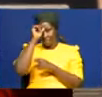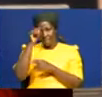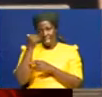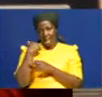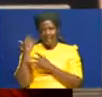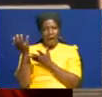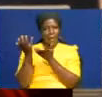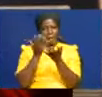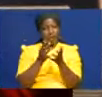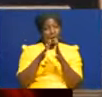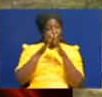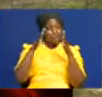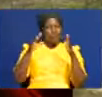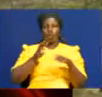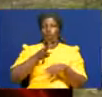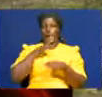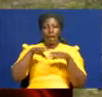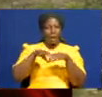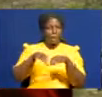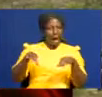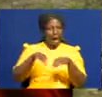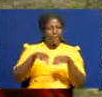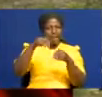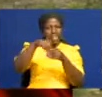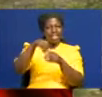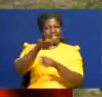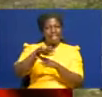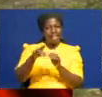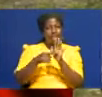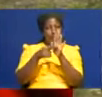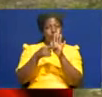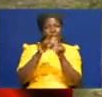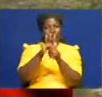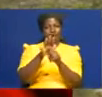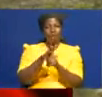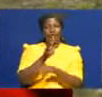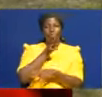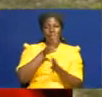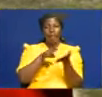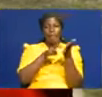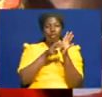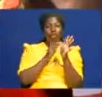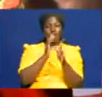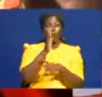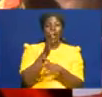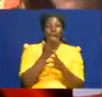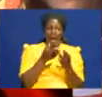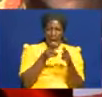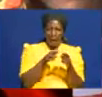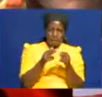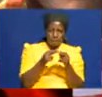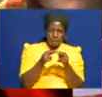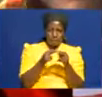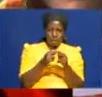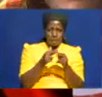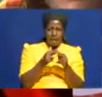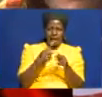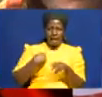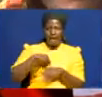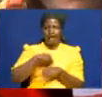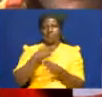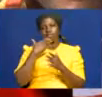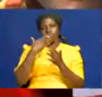water pipes into the area, an indication that massive water projects were about to be undertaken. Tunashukuru kidogo serikali